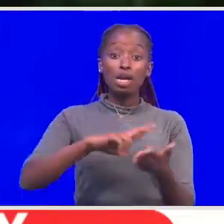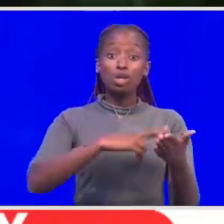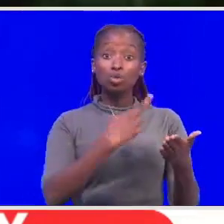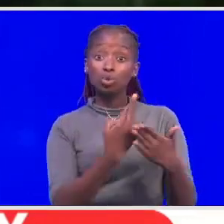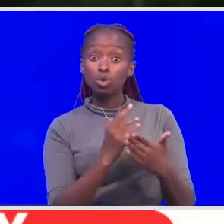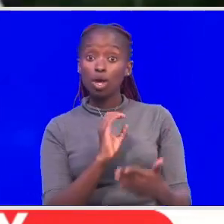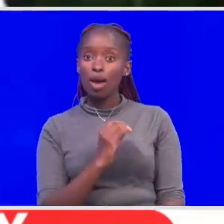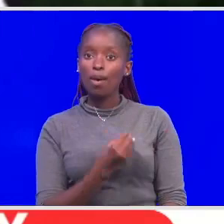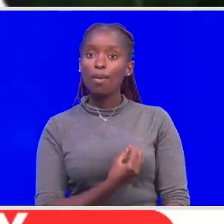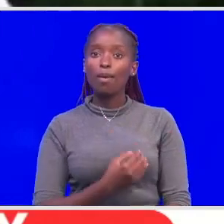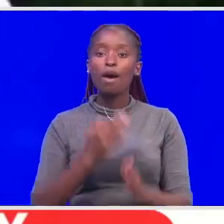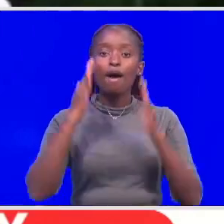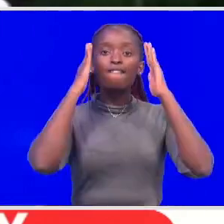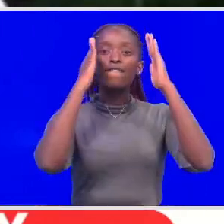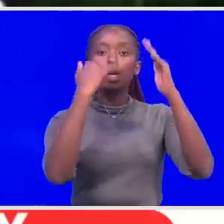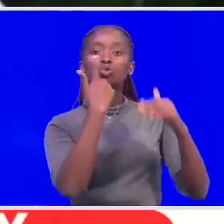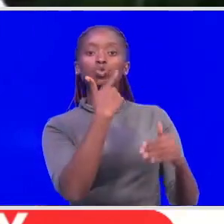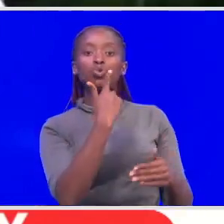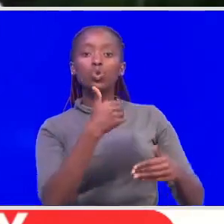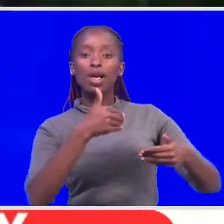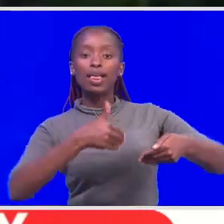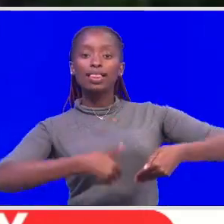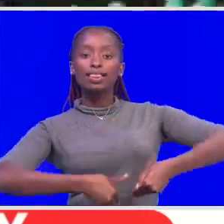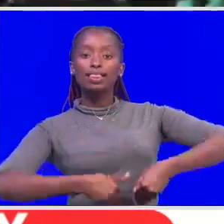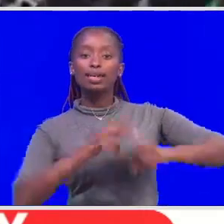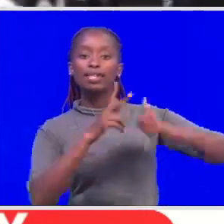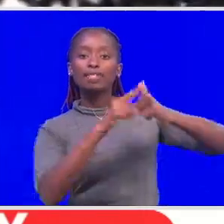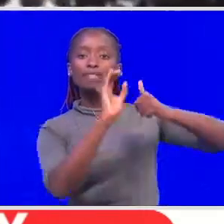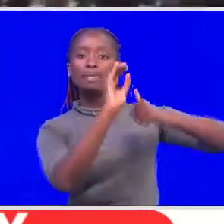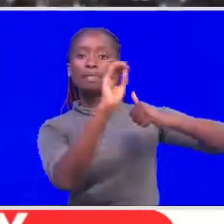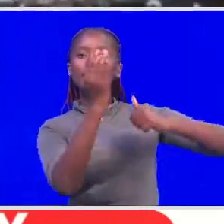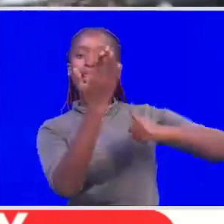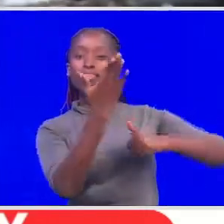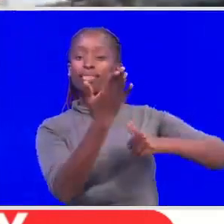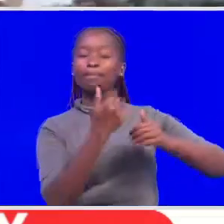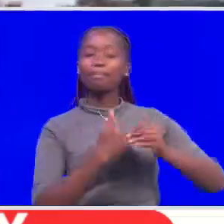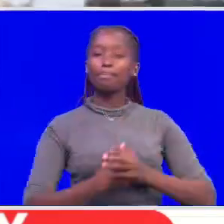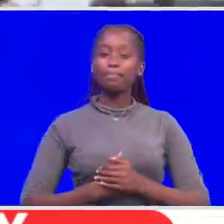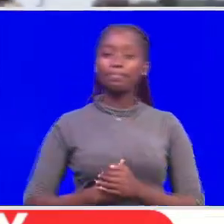zetu, tulenge wale 70%.